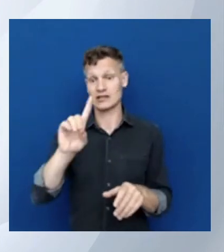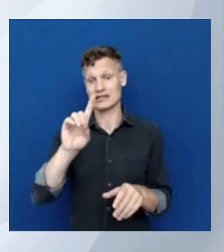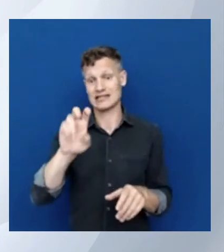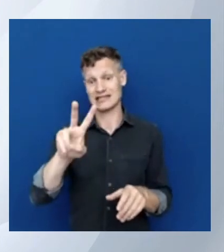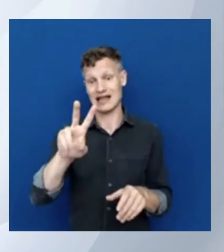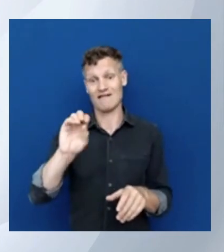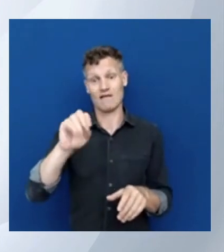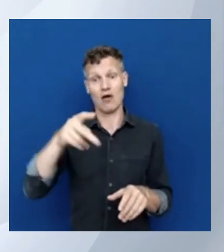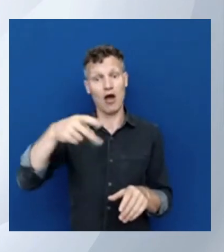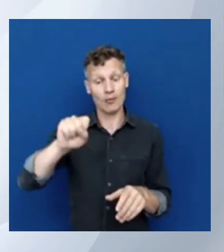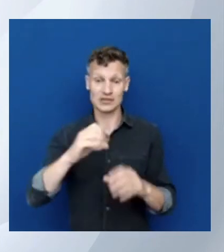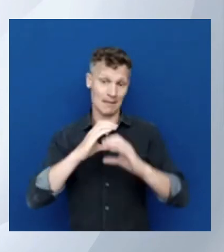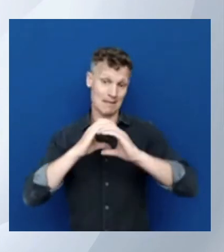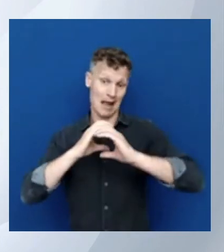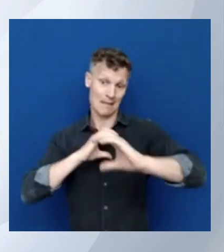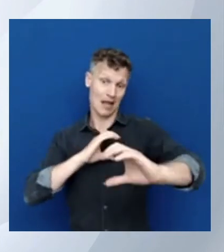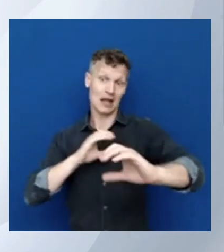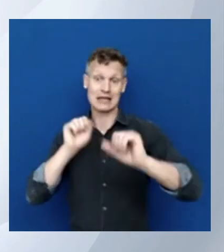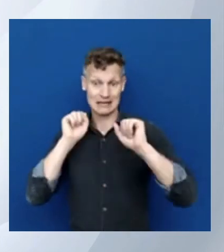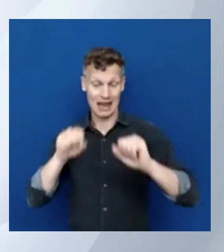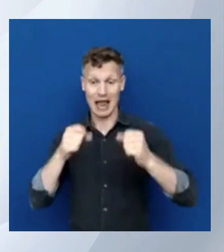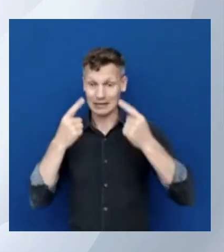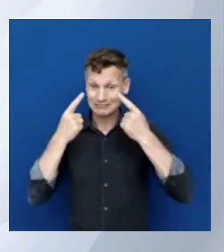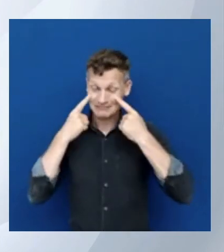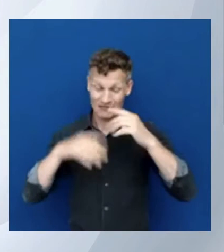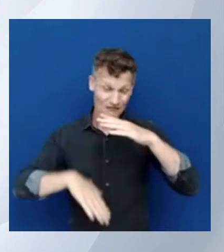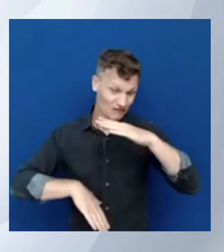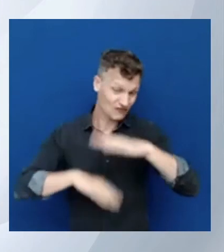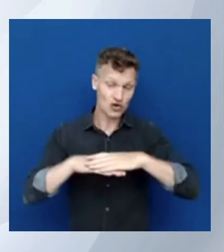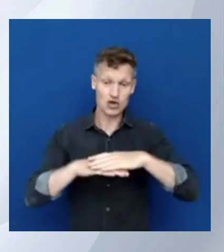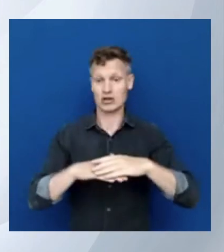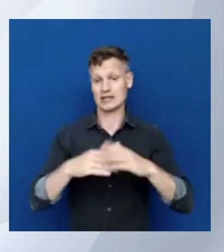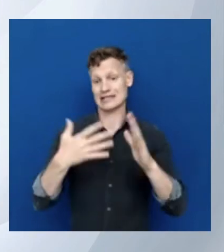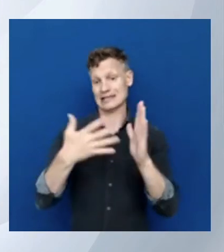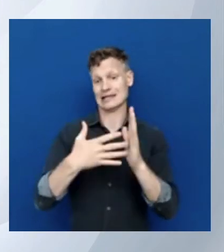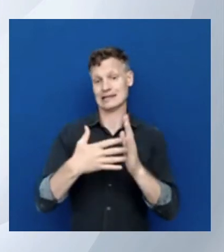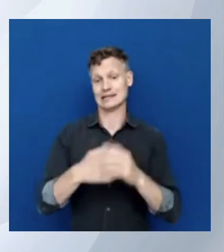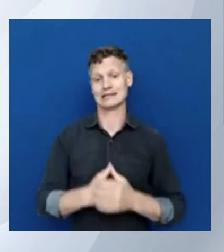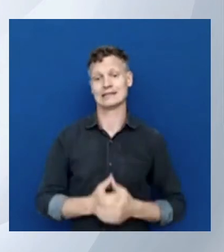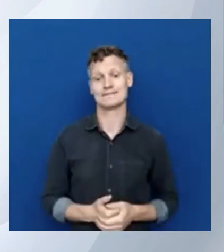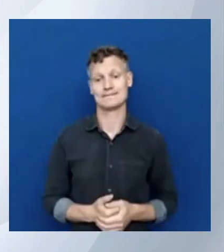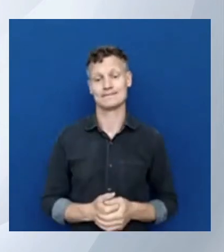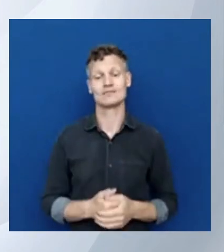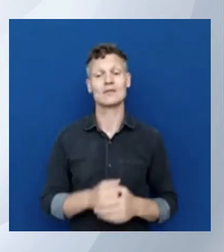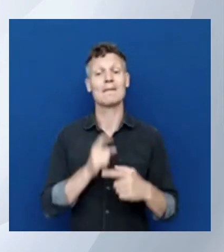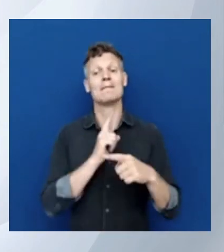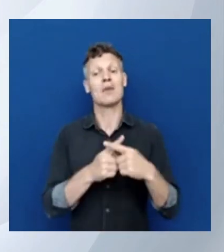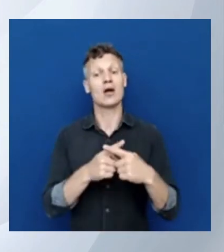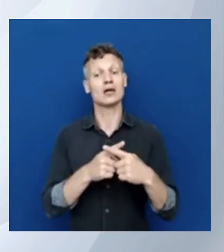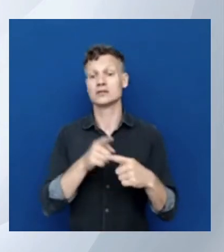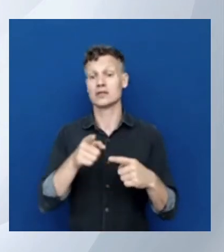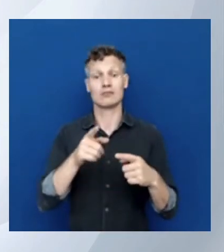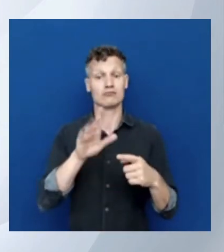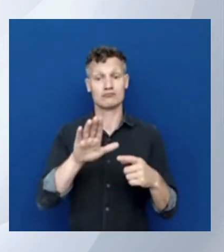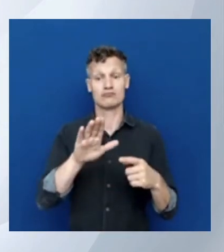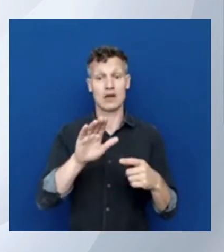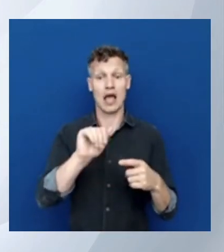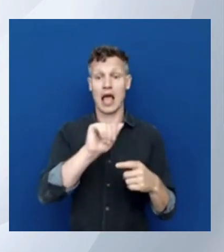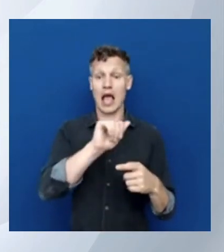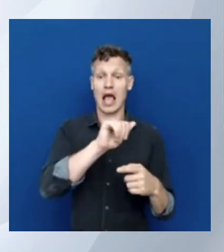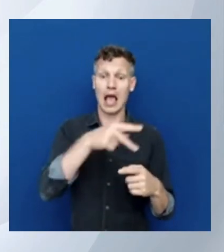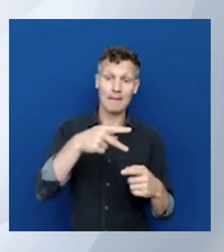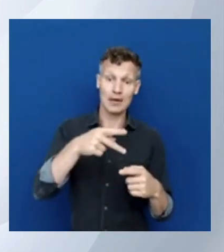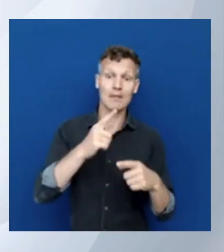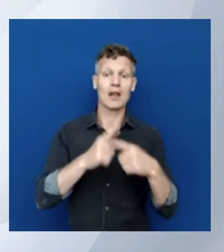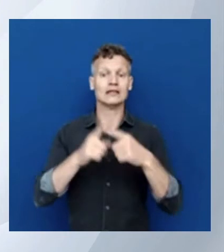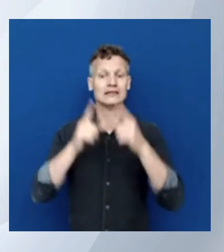actually test fully your accessible website apps and also Android apps. Okay, wow, we